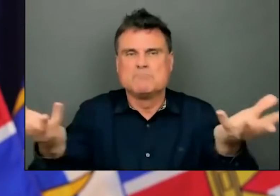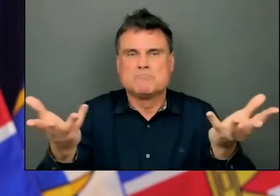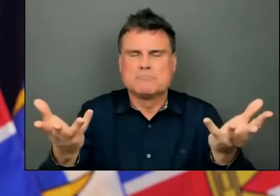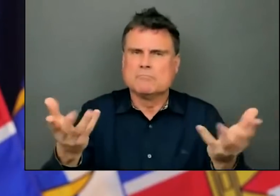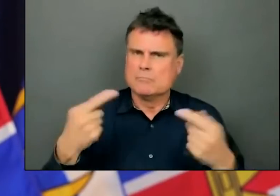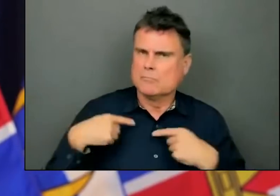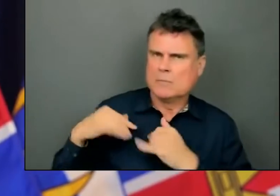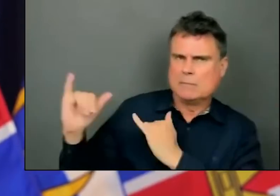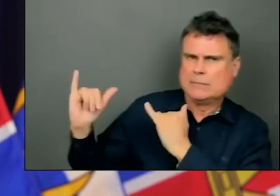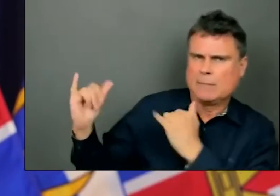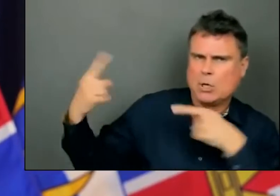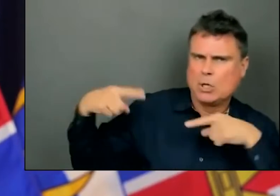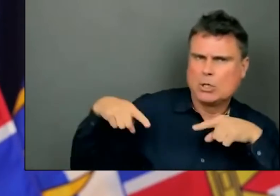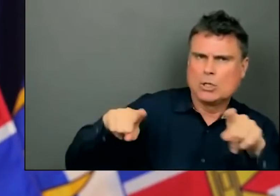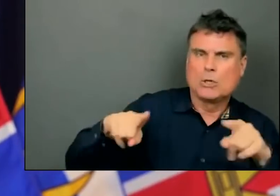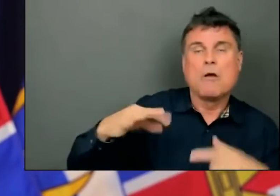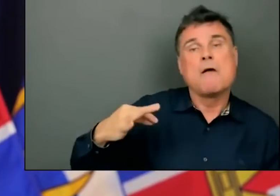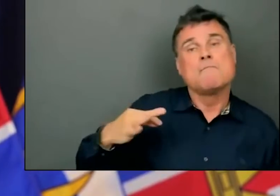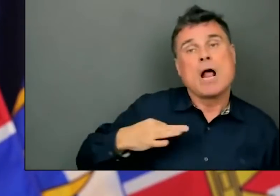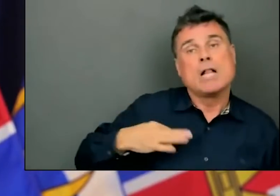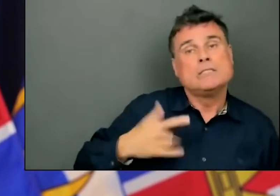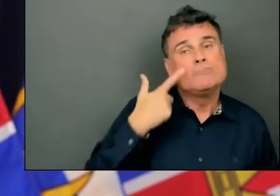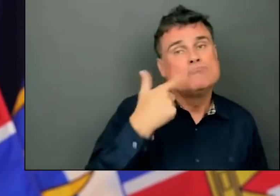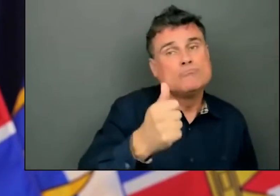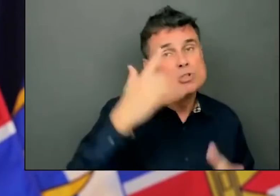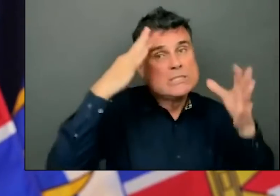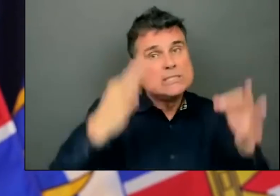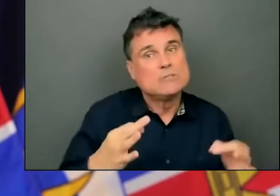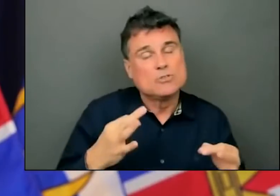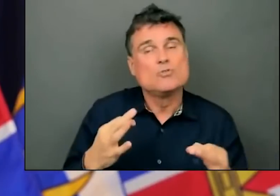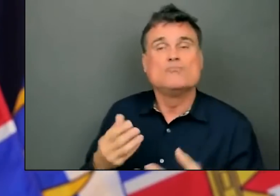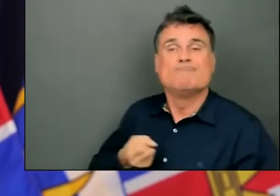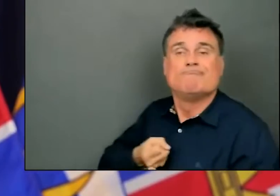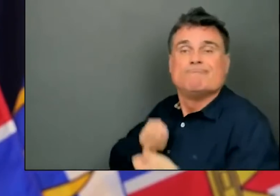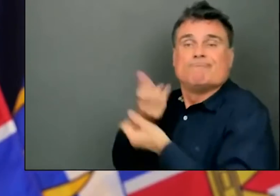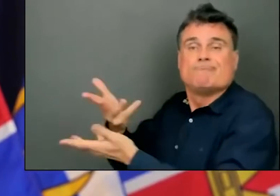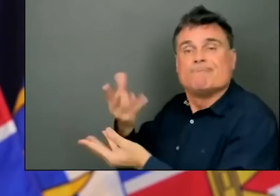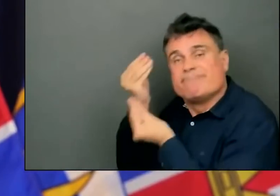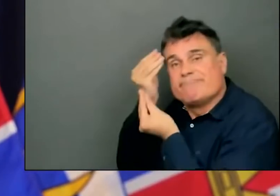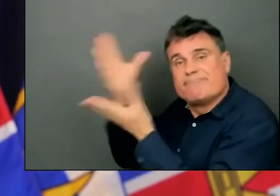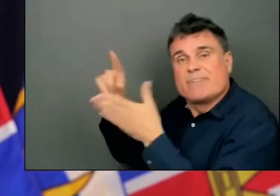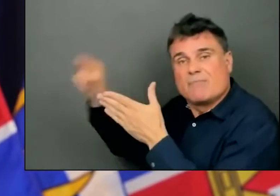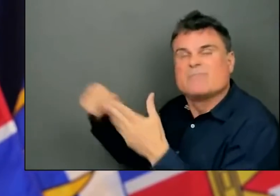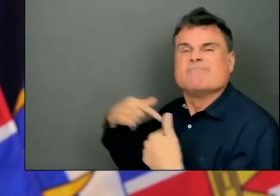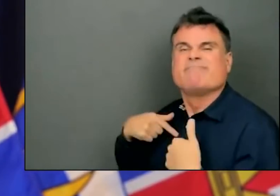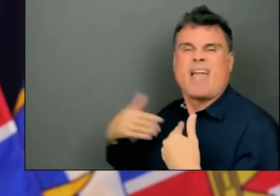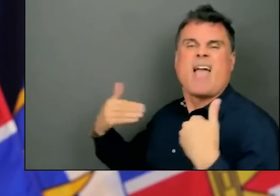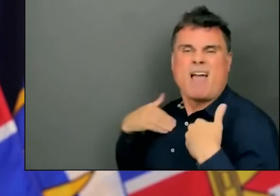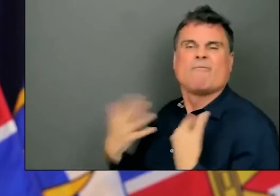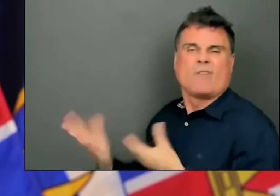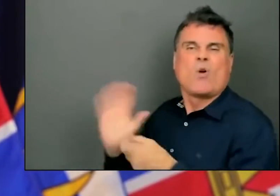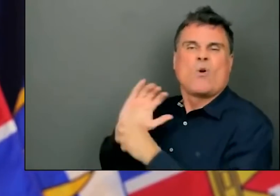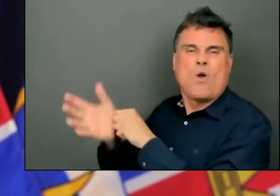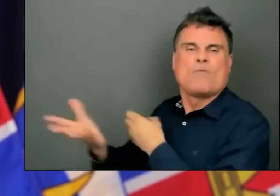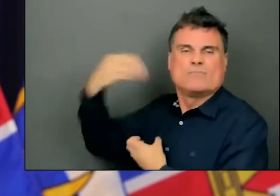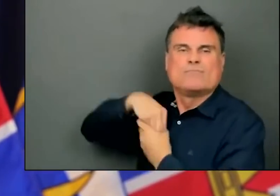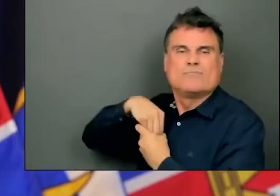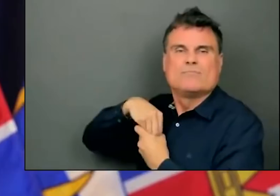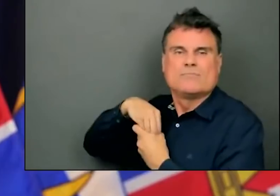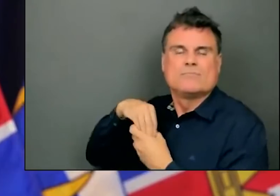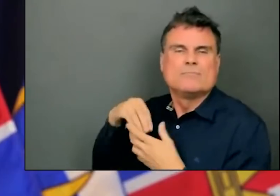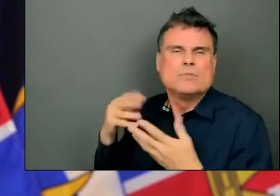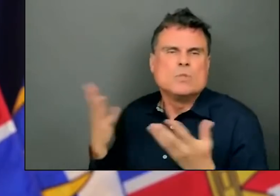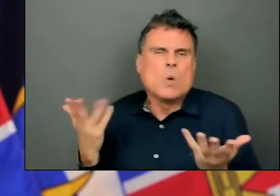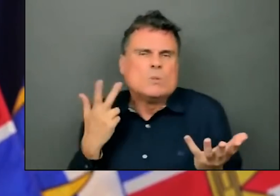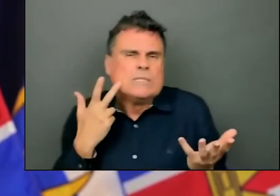voluntary reporting online. And there are limitations to that, so we're still trying to figure